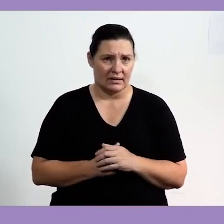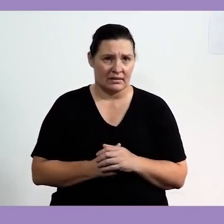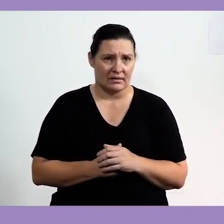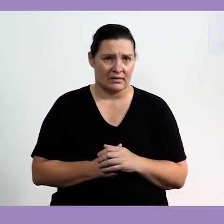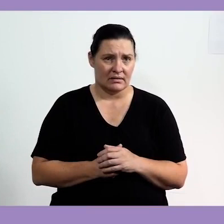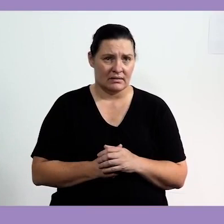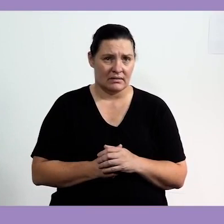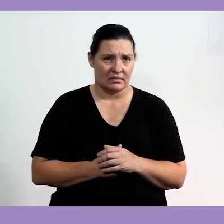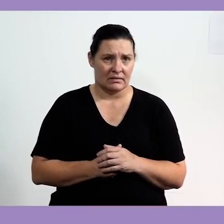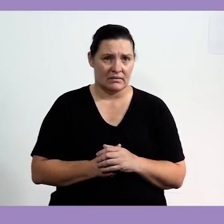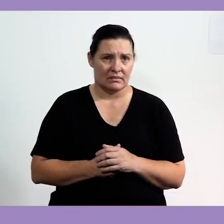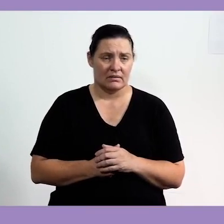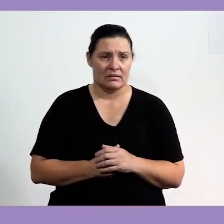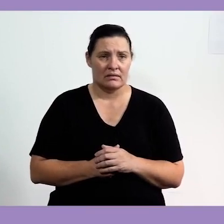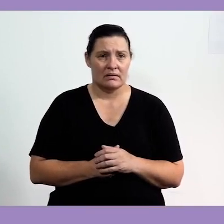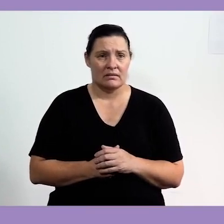lines?